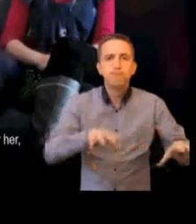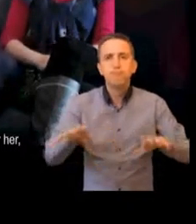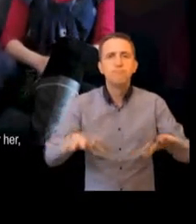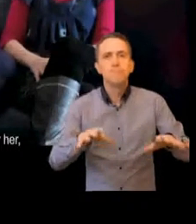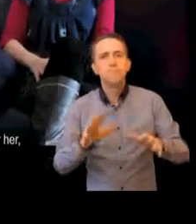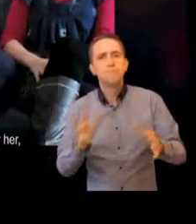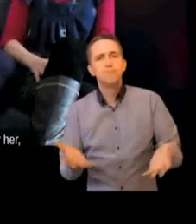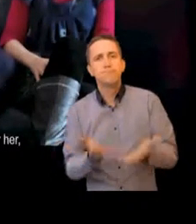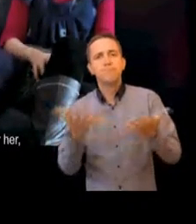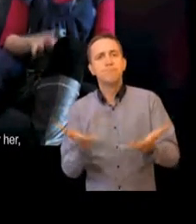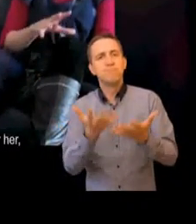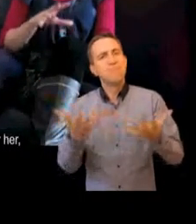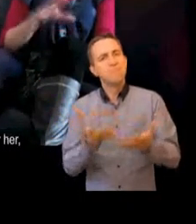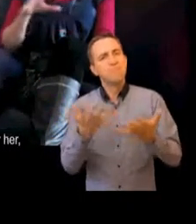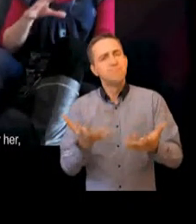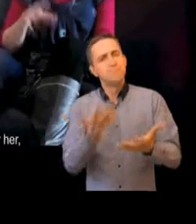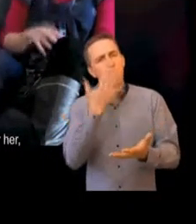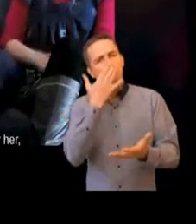ones,